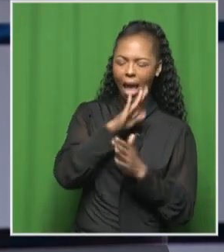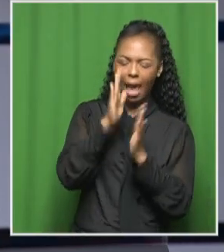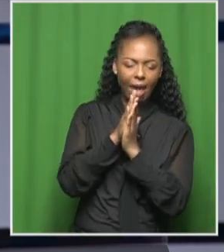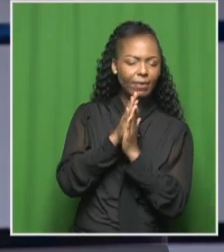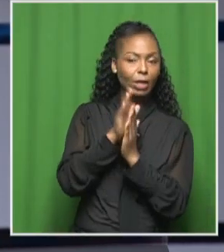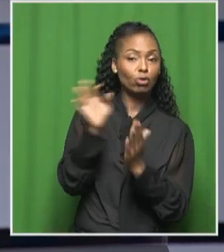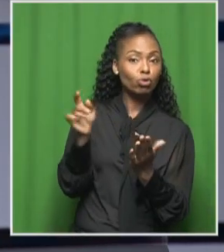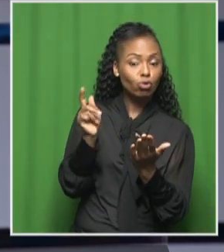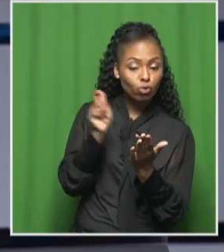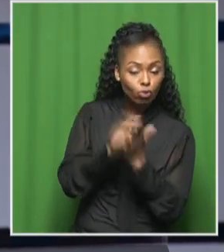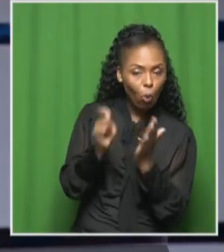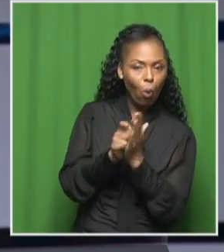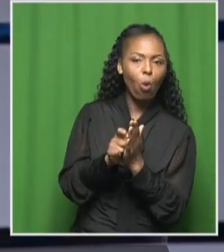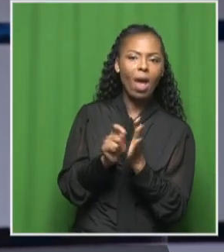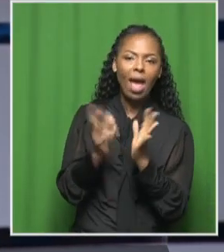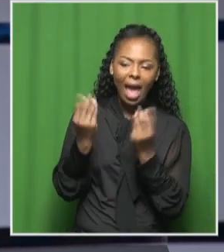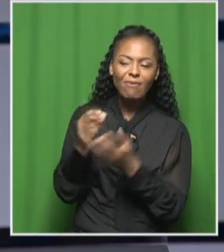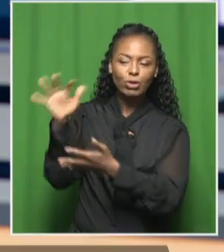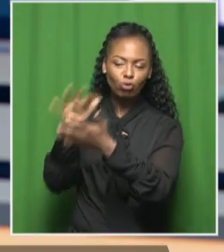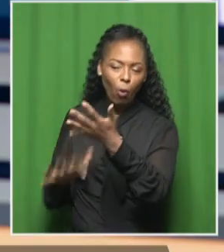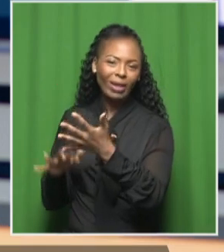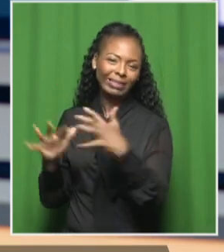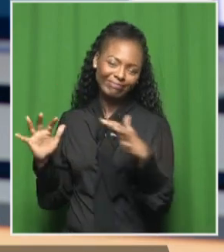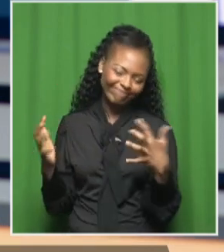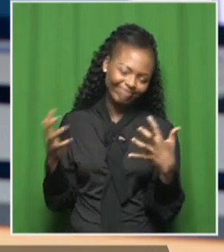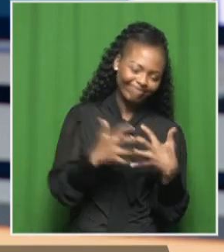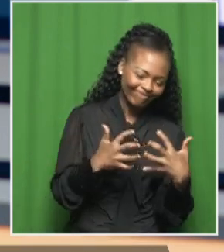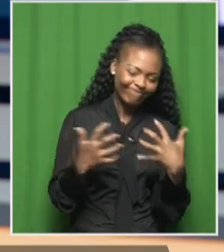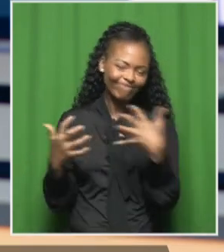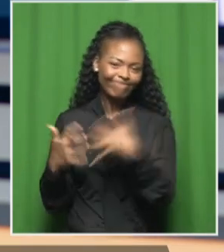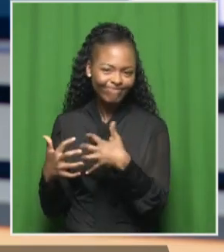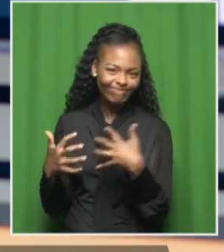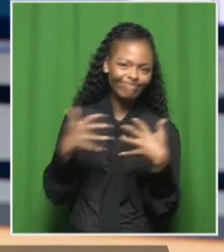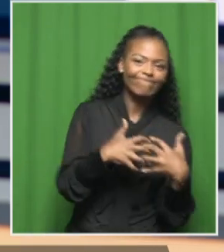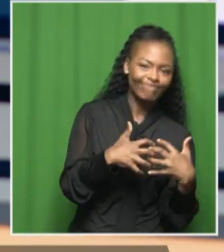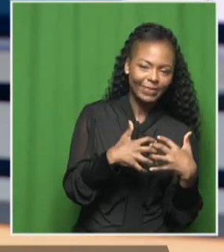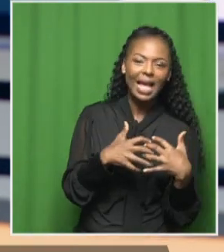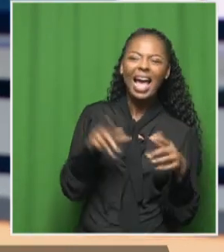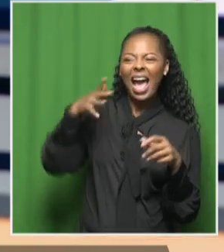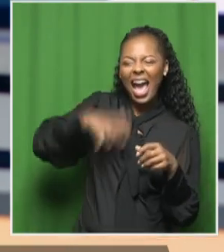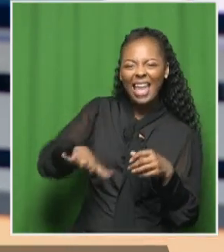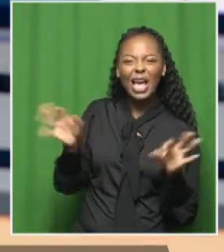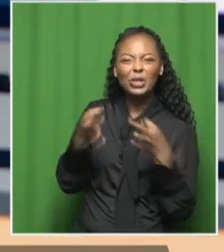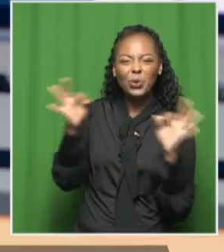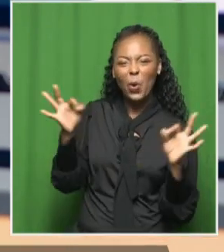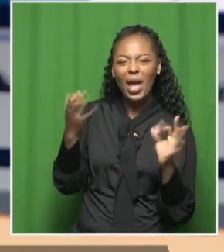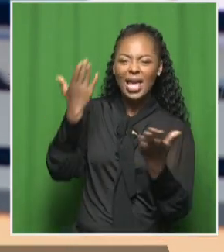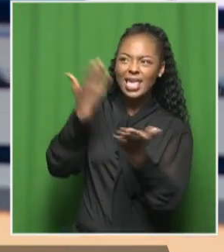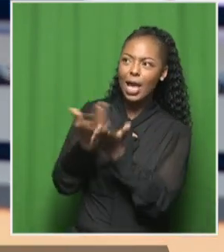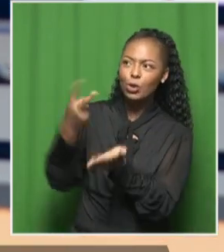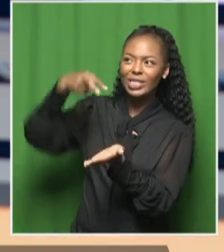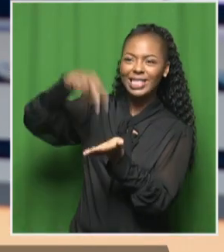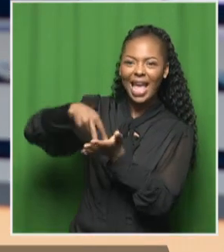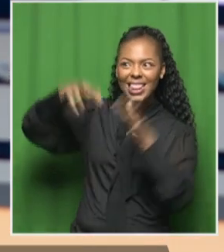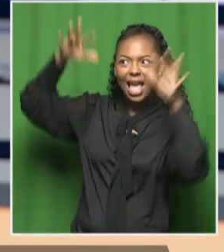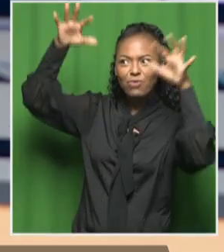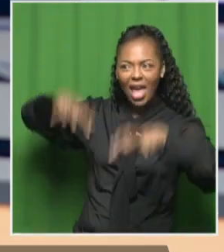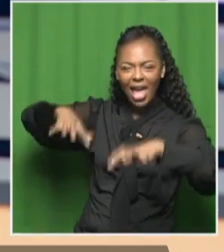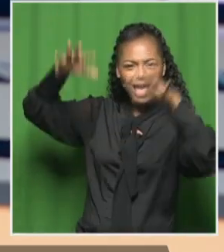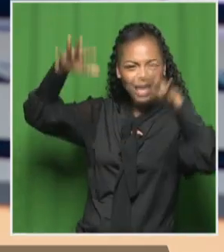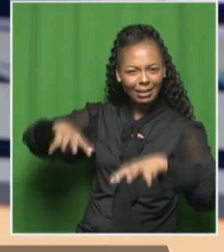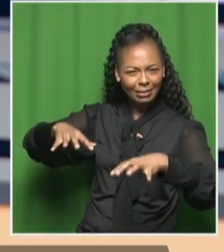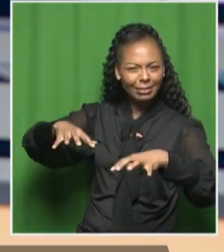I connect with them in different ways. Yeah, and Can You Stand the Rain? Yeah. Now, who are you meant to replace